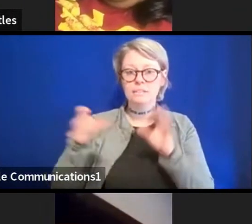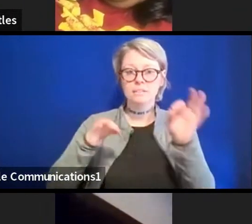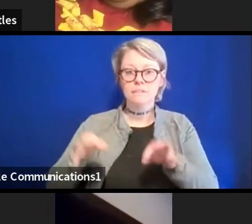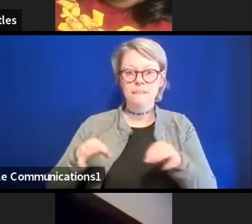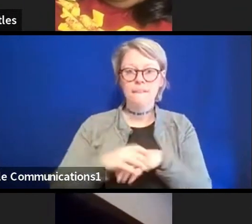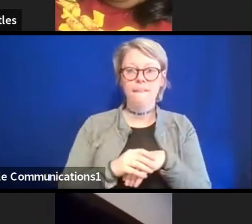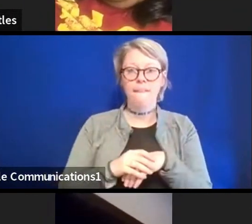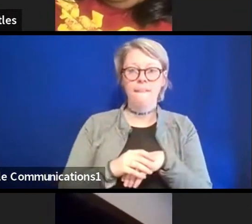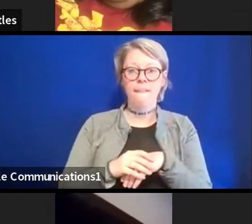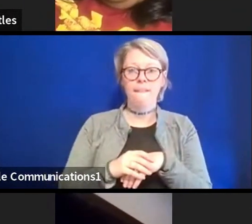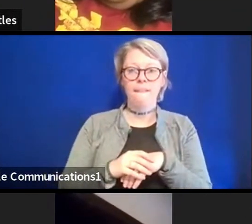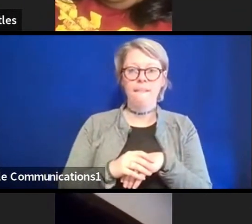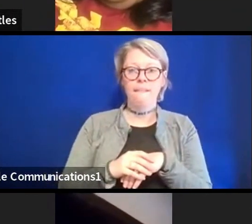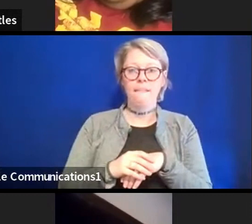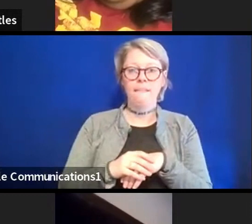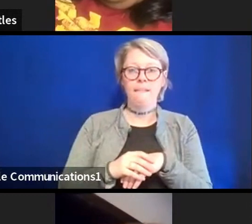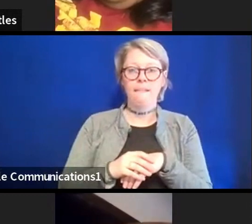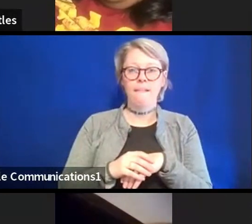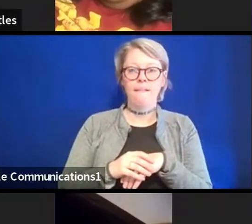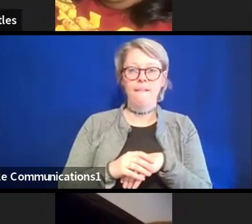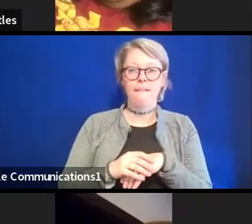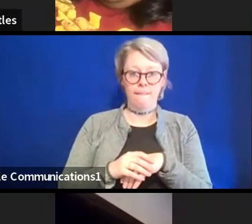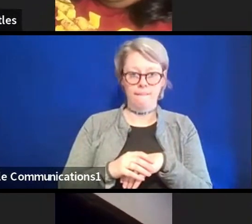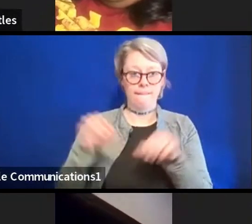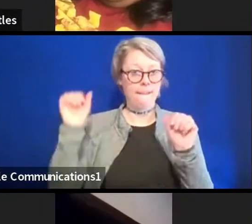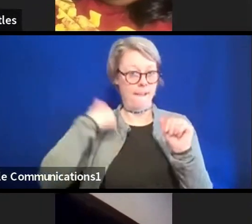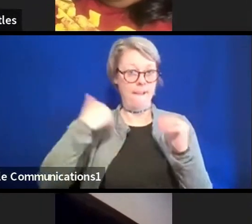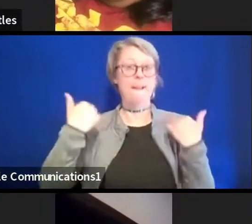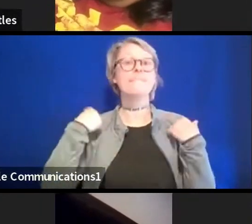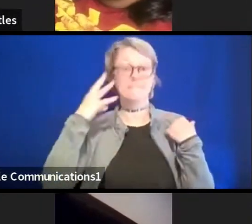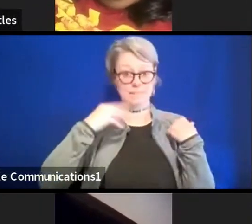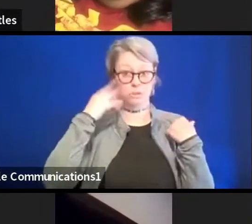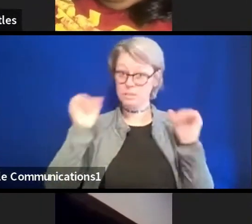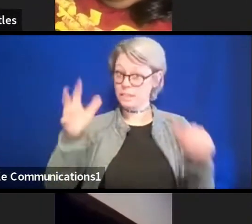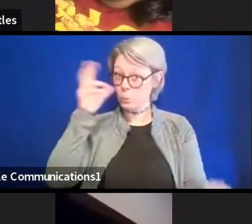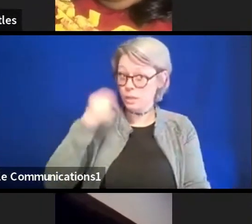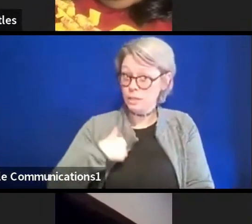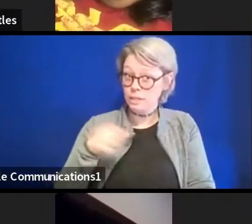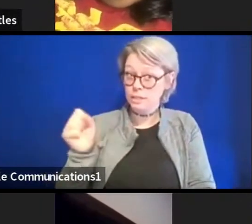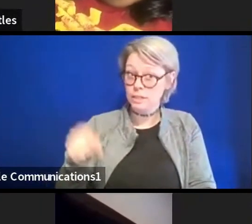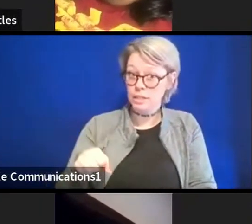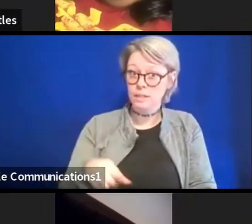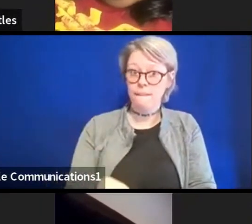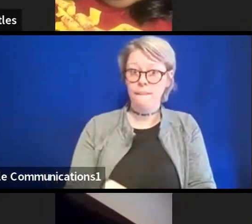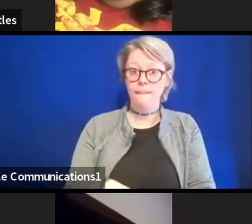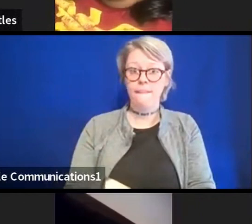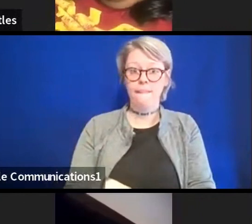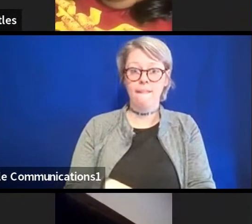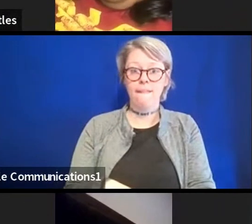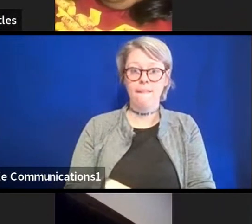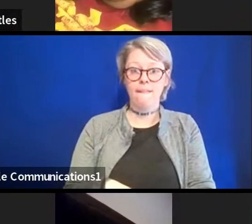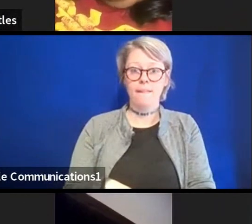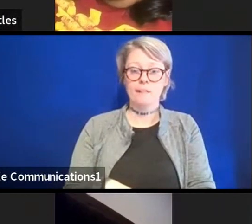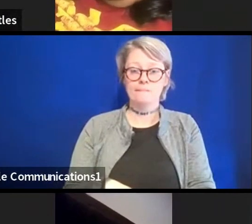have experience. Can you hear me? Oh, sorry. Yeah, we can hear you. Yeah. I have an experience. It's